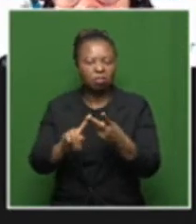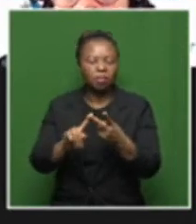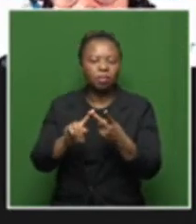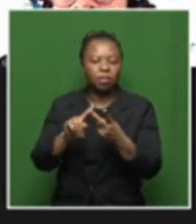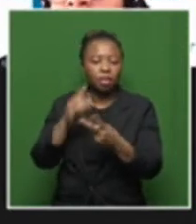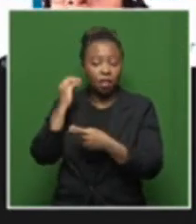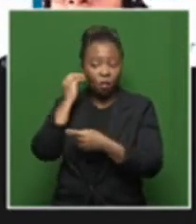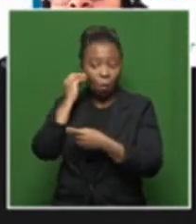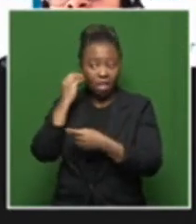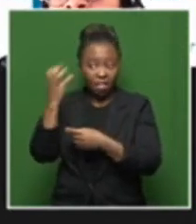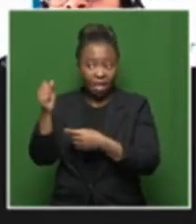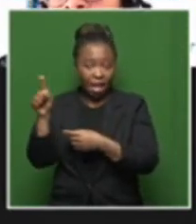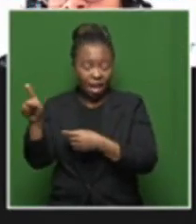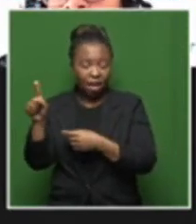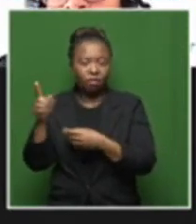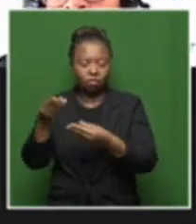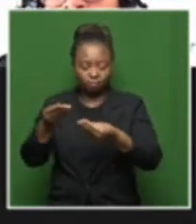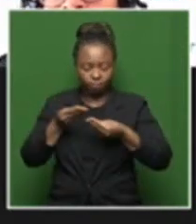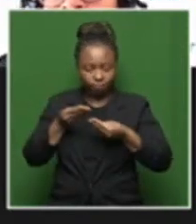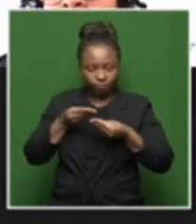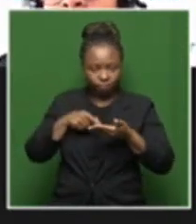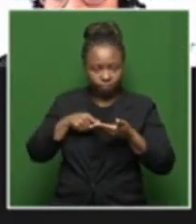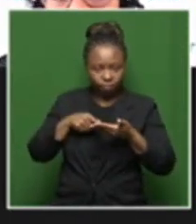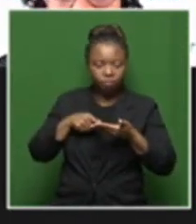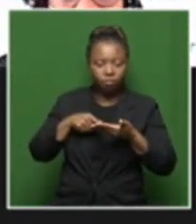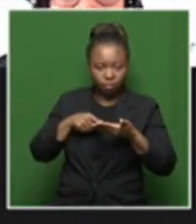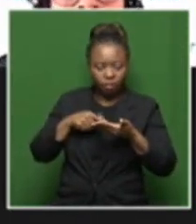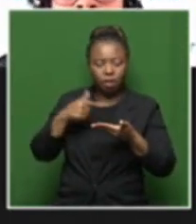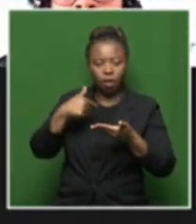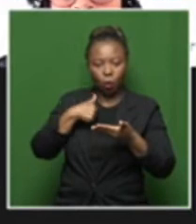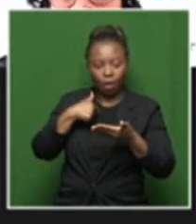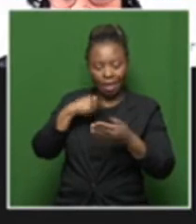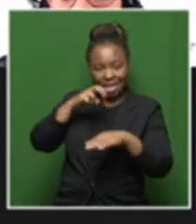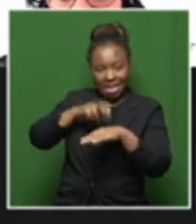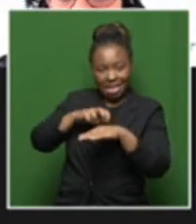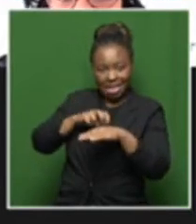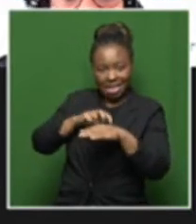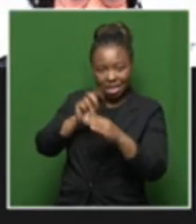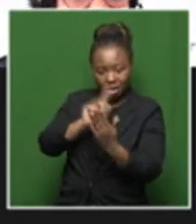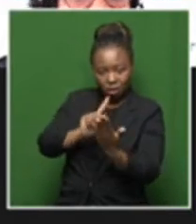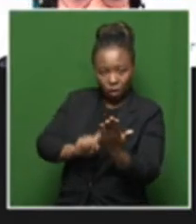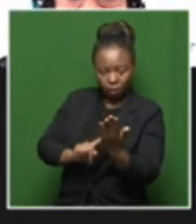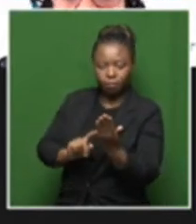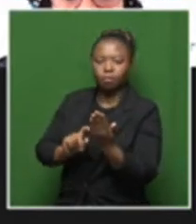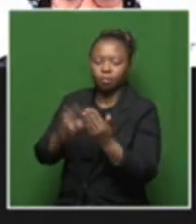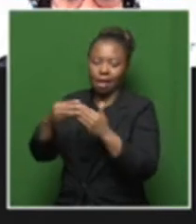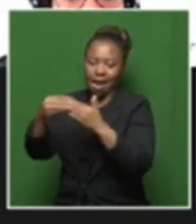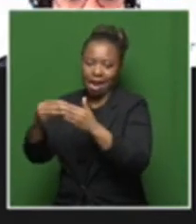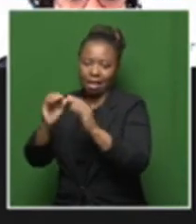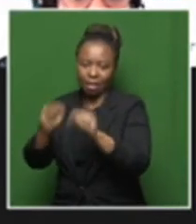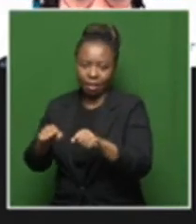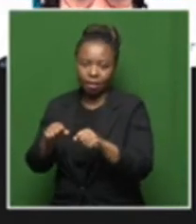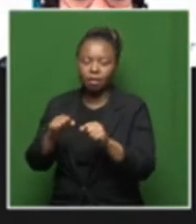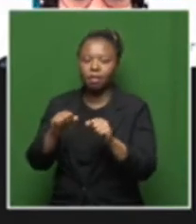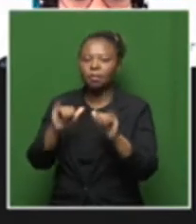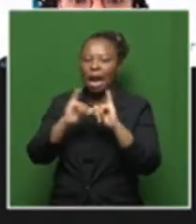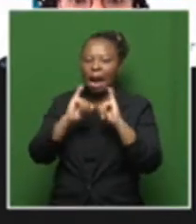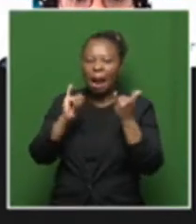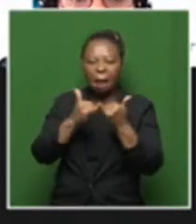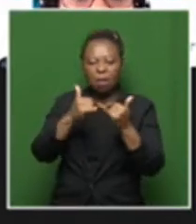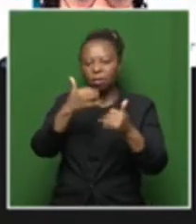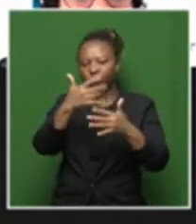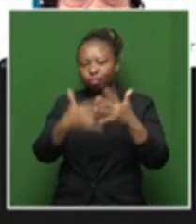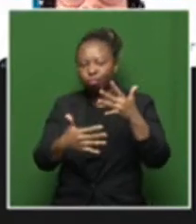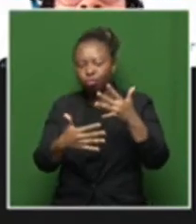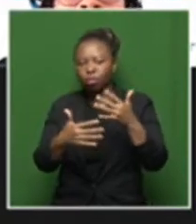that they have, and we guide them in terms of the requirements. So late last year, we met with a number of companies,